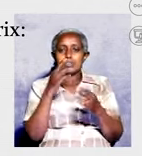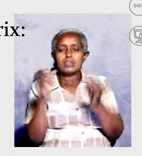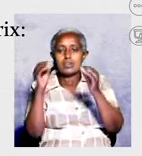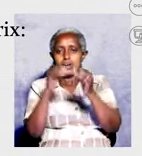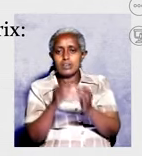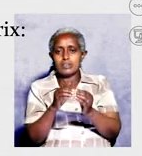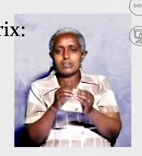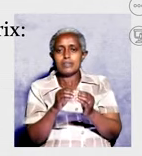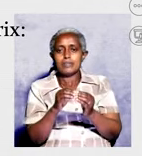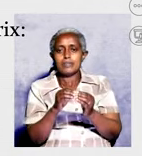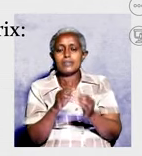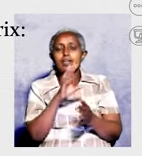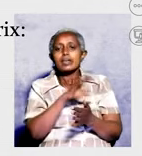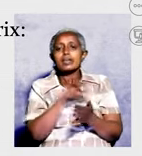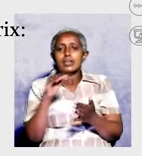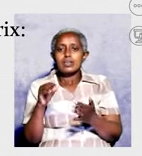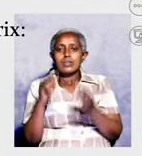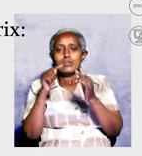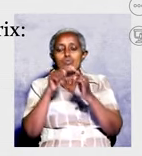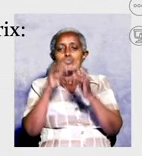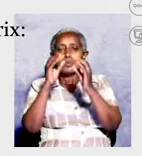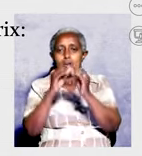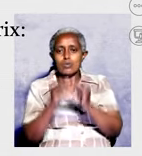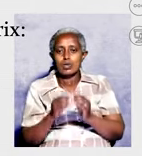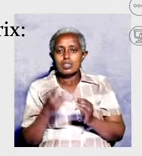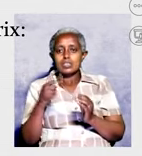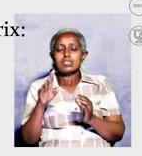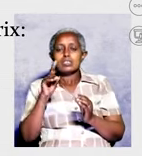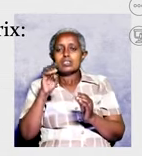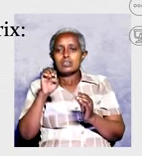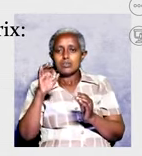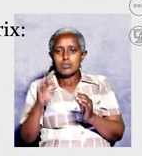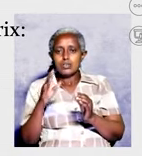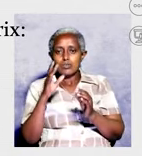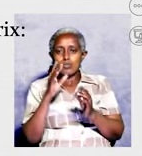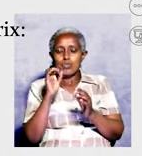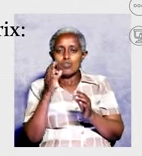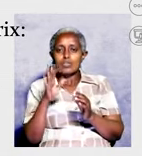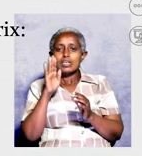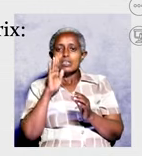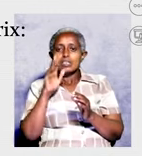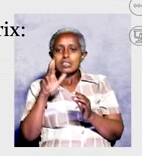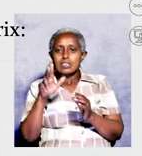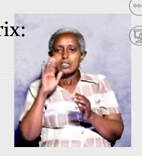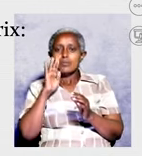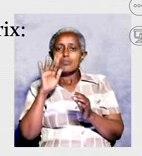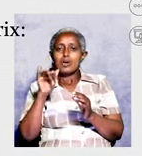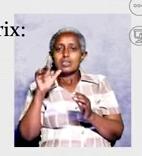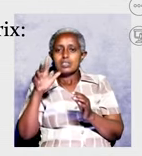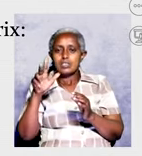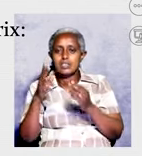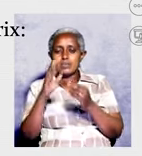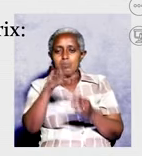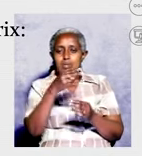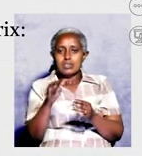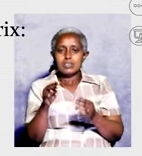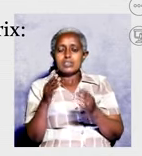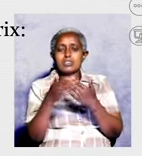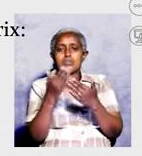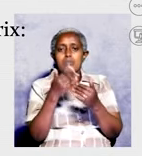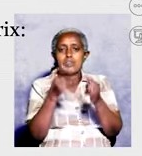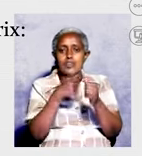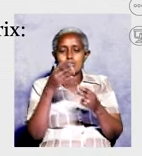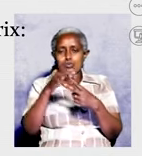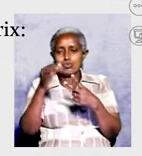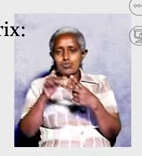added. And to calculate the determinant of 3 by 3 matrix, simply first you have to